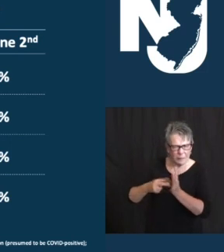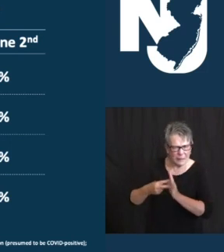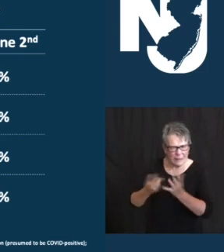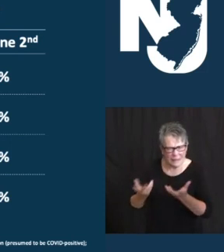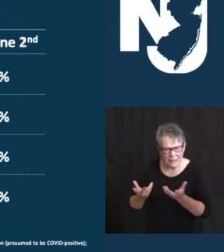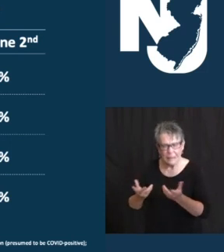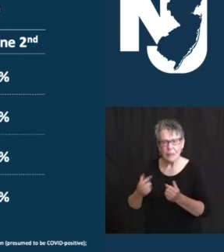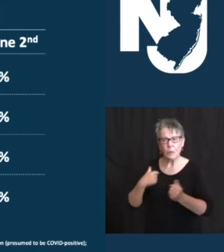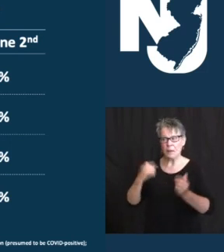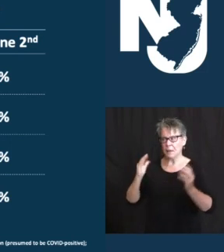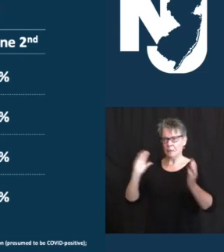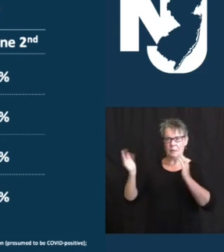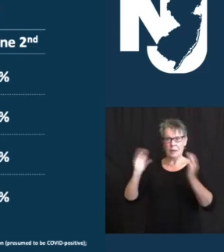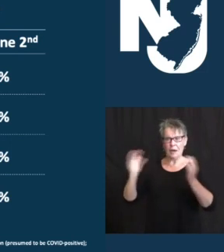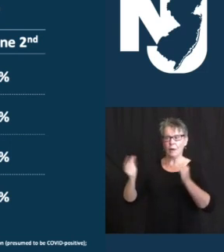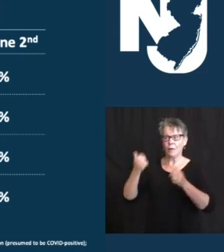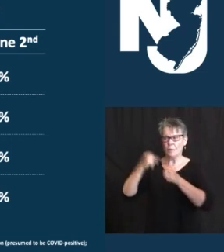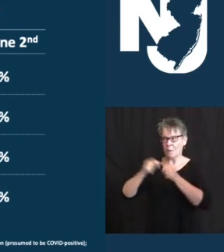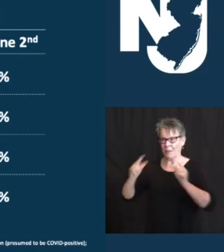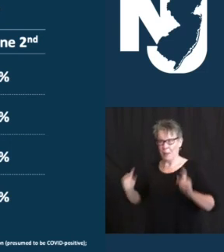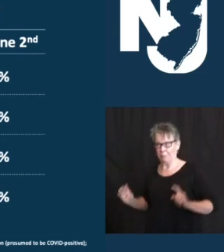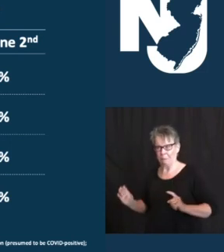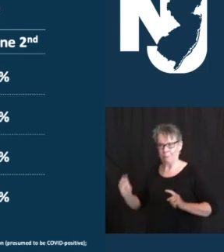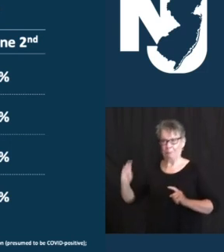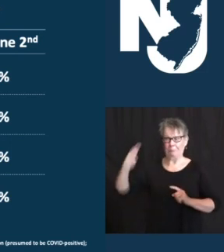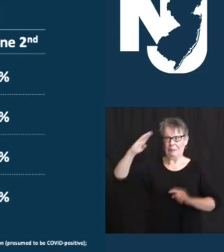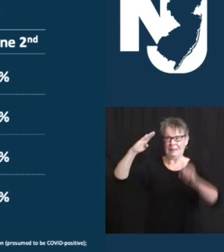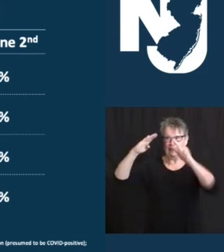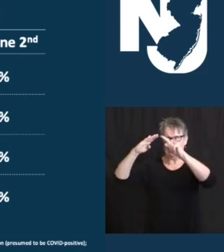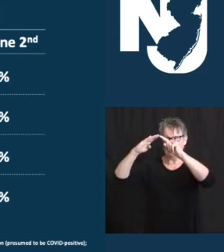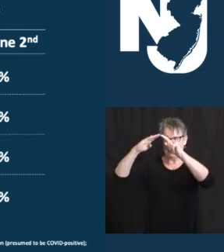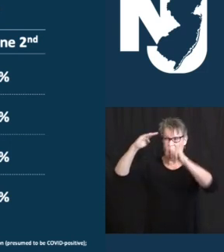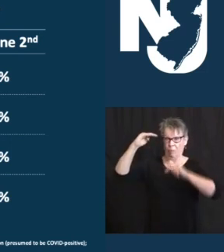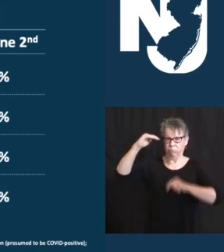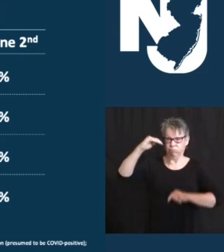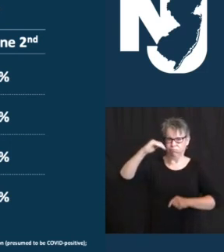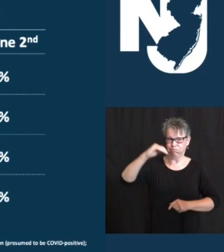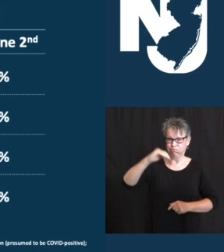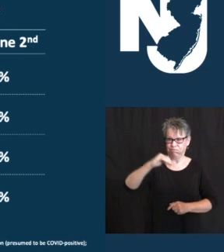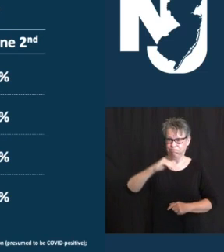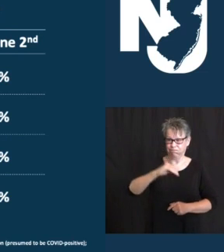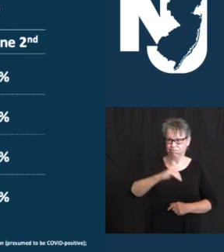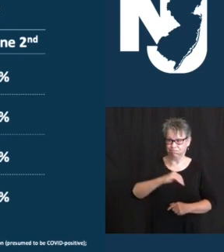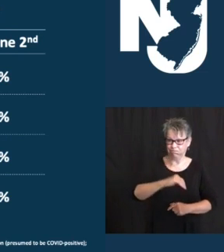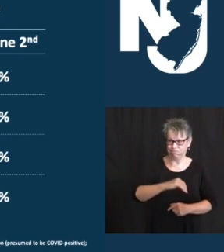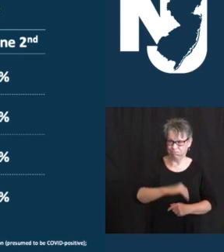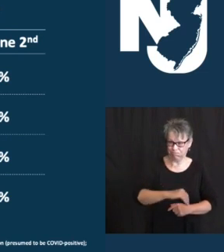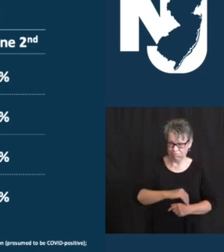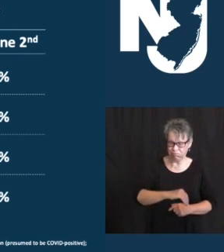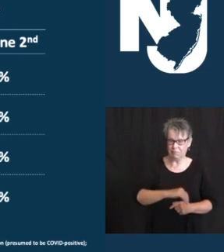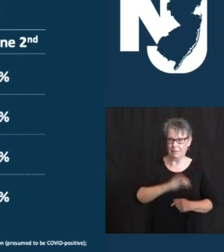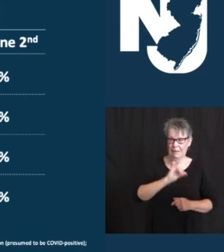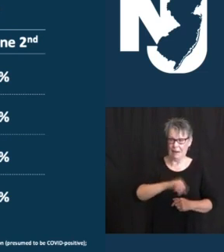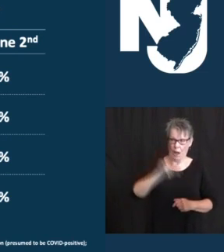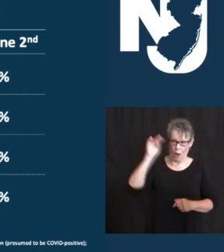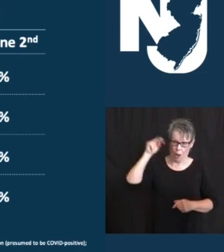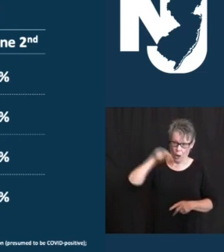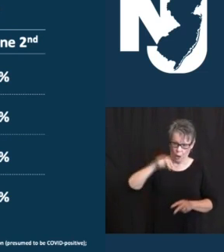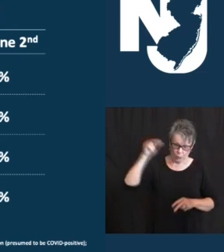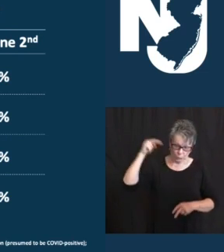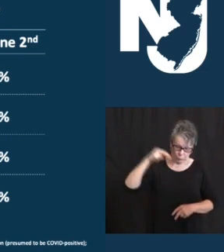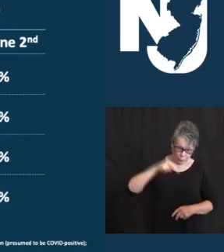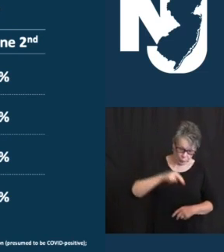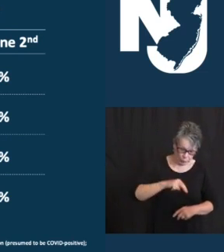the peak and where we were just 2 weeks ago. In both cases, even with one-day increases and decreases, we have continued